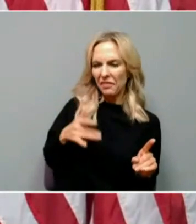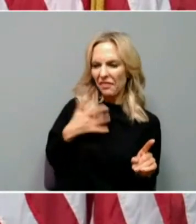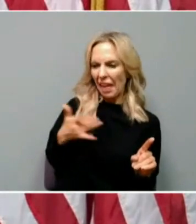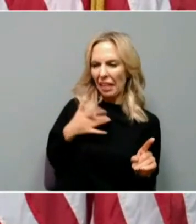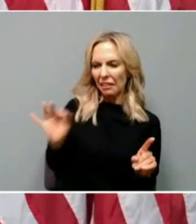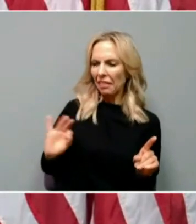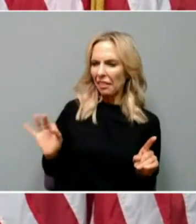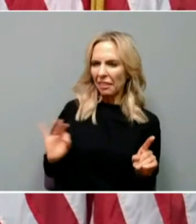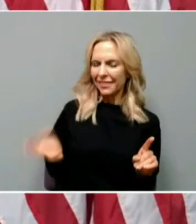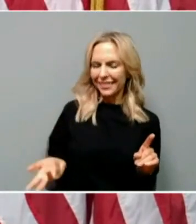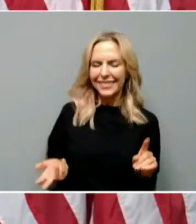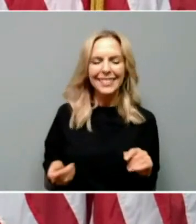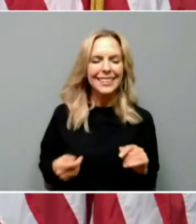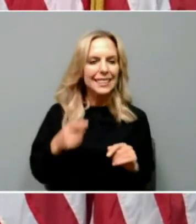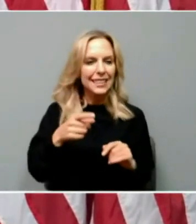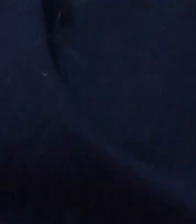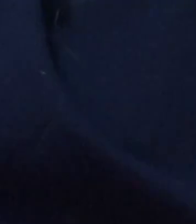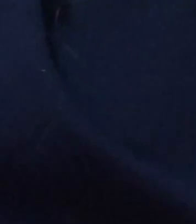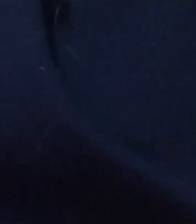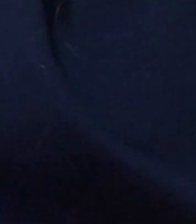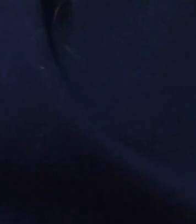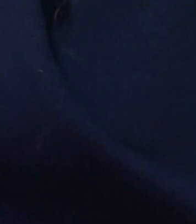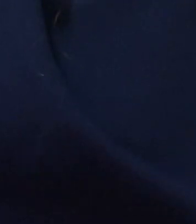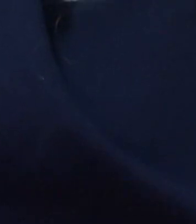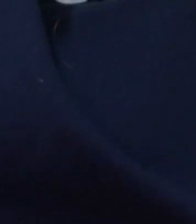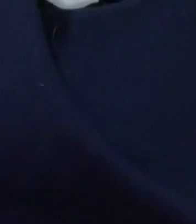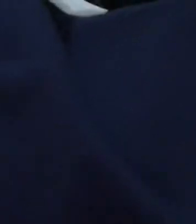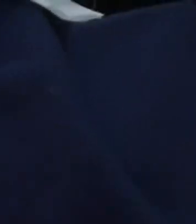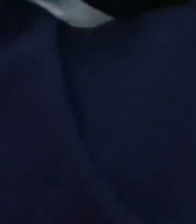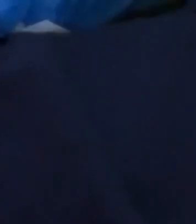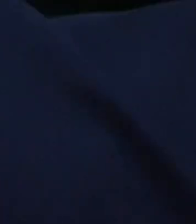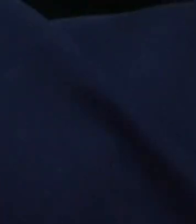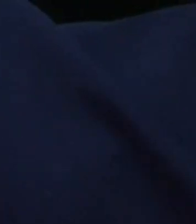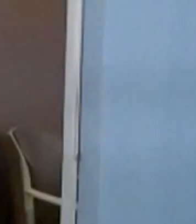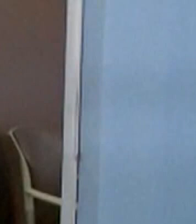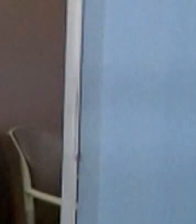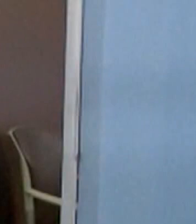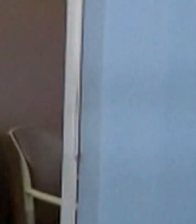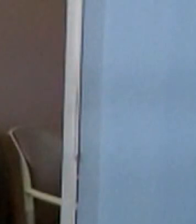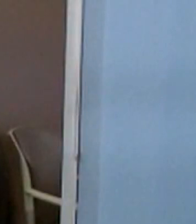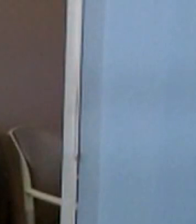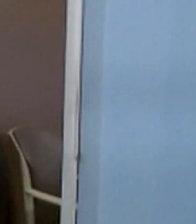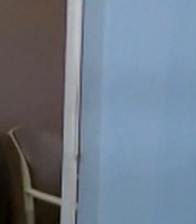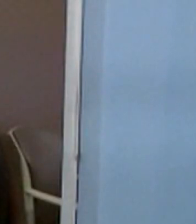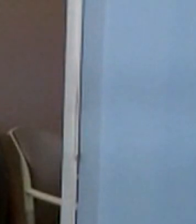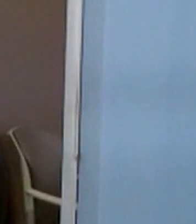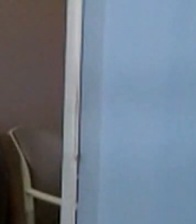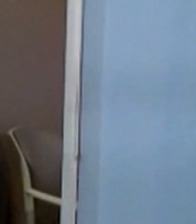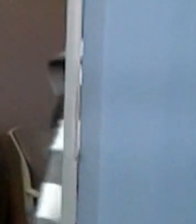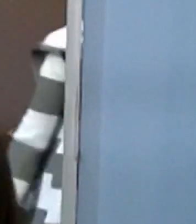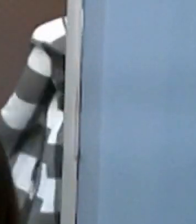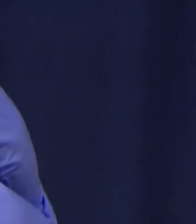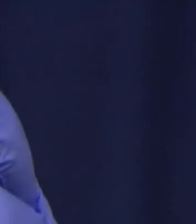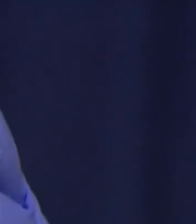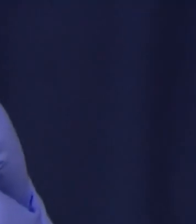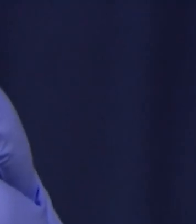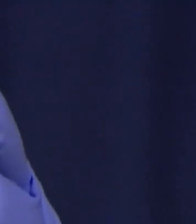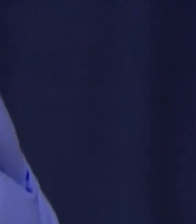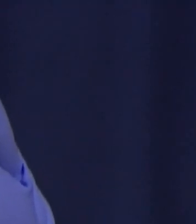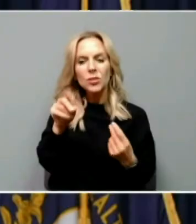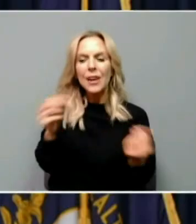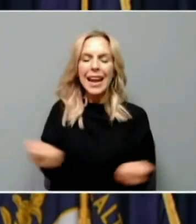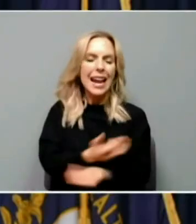COVID-19. That includes those over 65 who have underlying conditions or whose work exposes them to a lot of